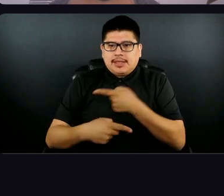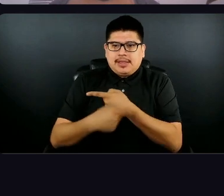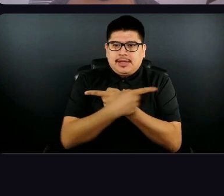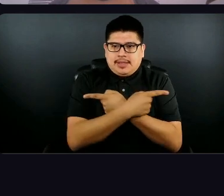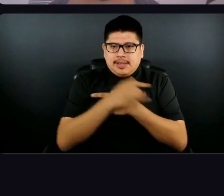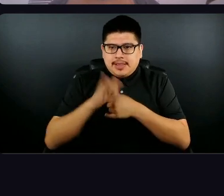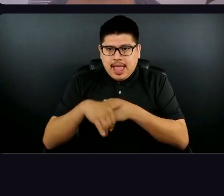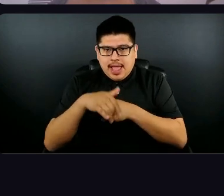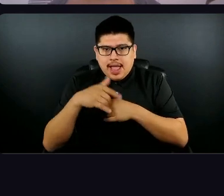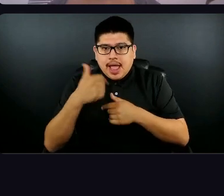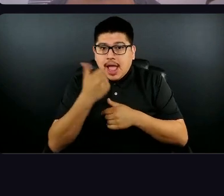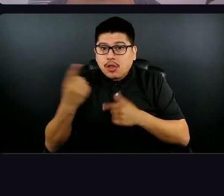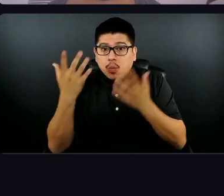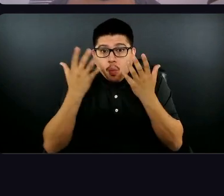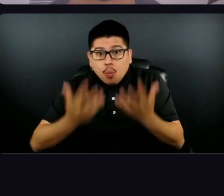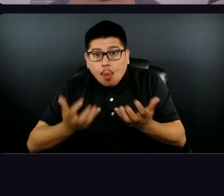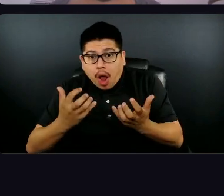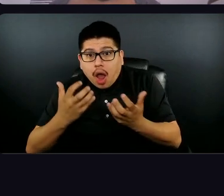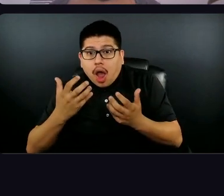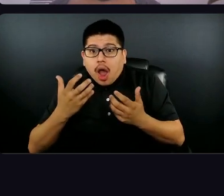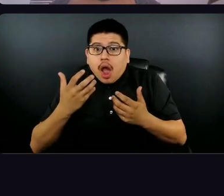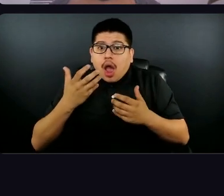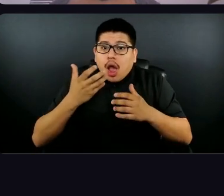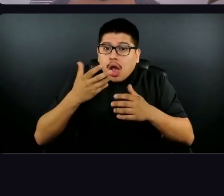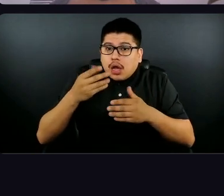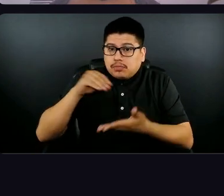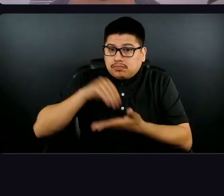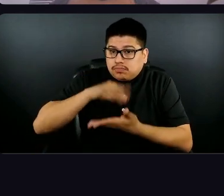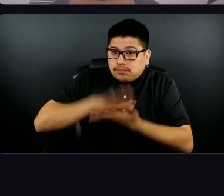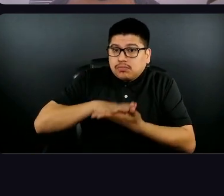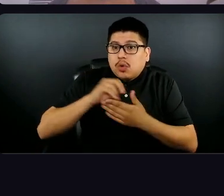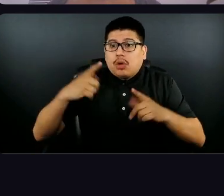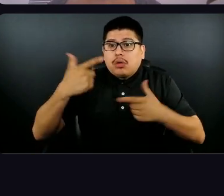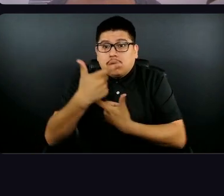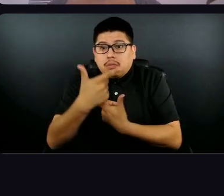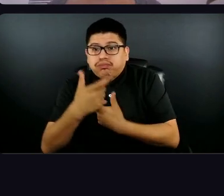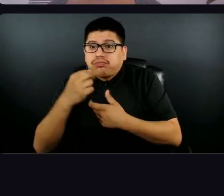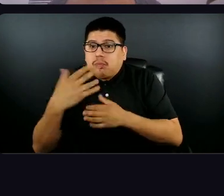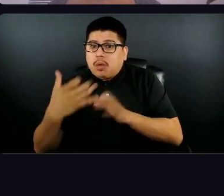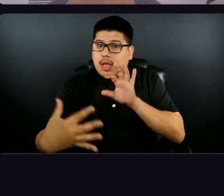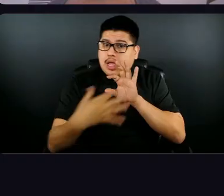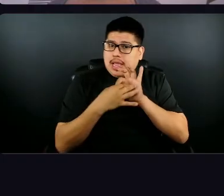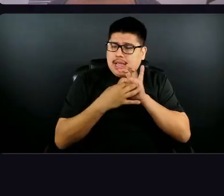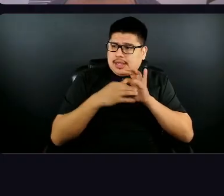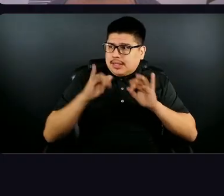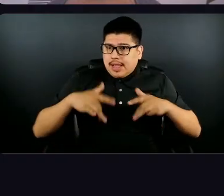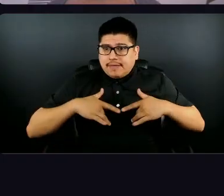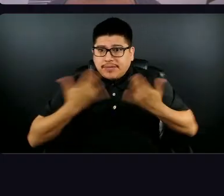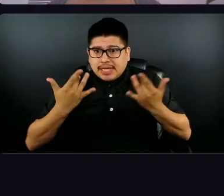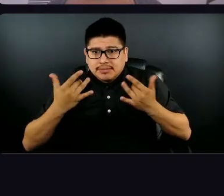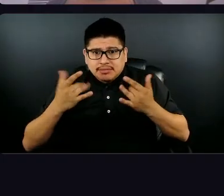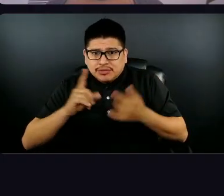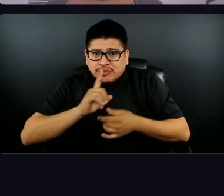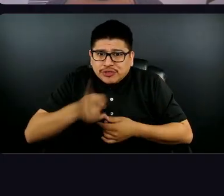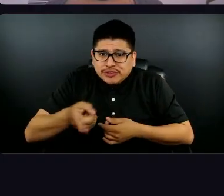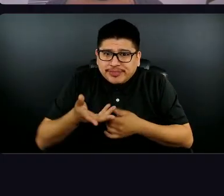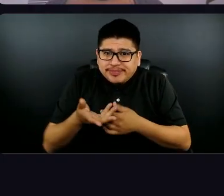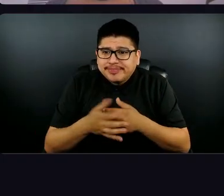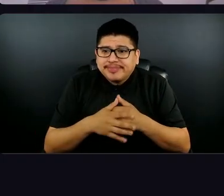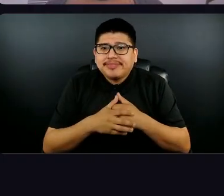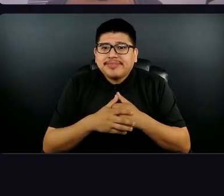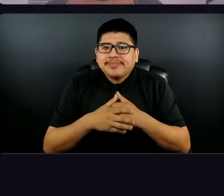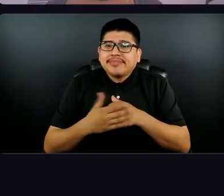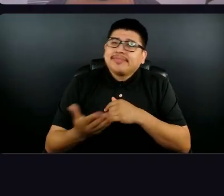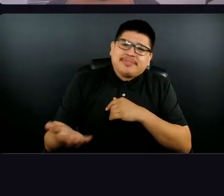run that down, or if anyone wants to connect with me here in the event, so that, we can learn